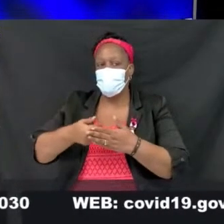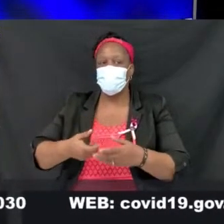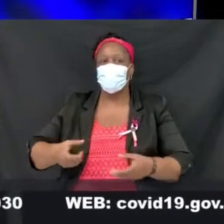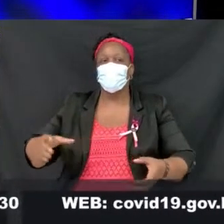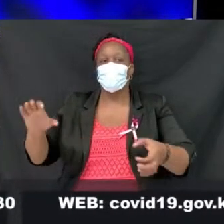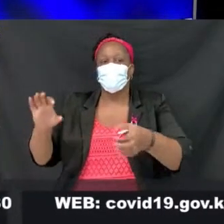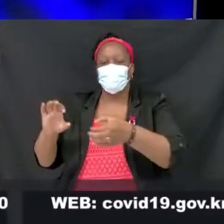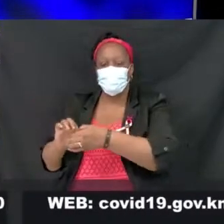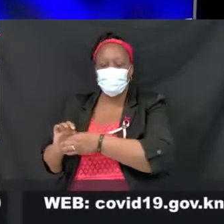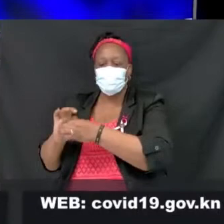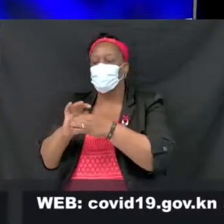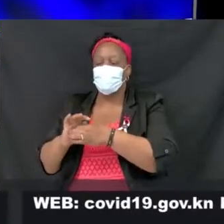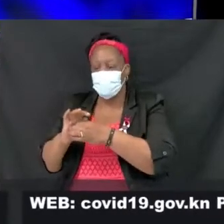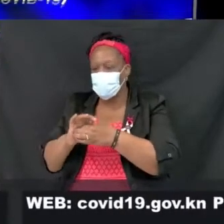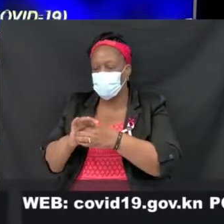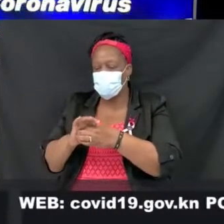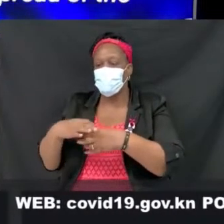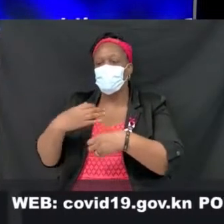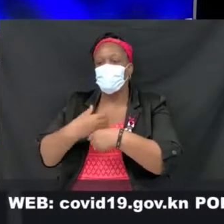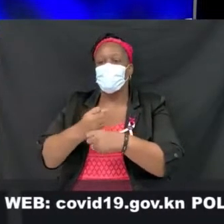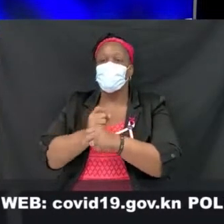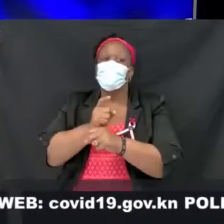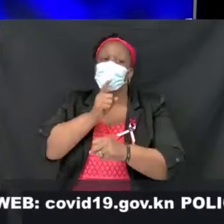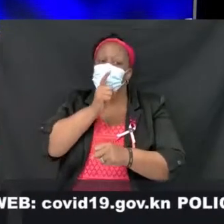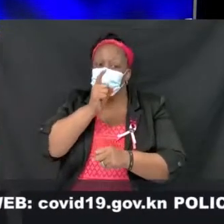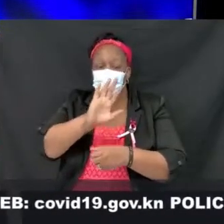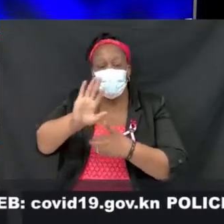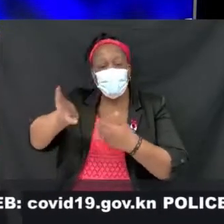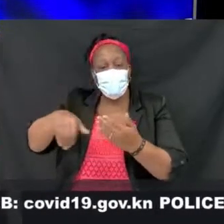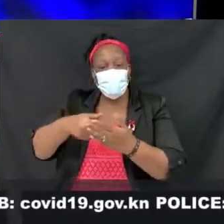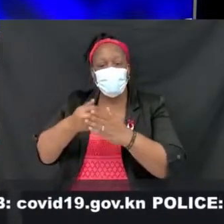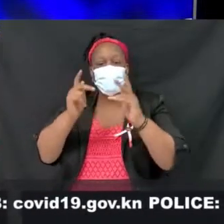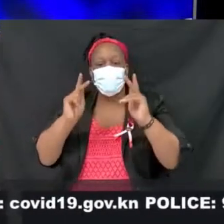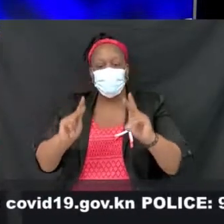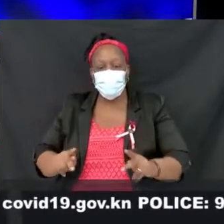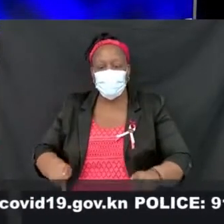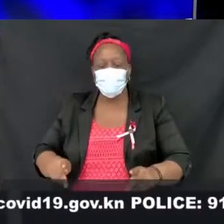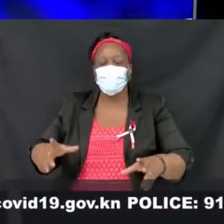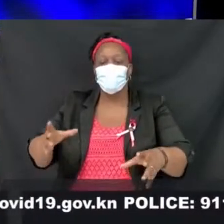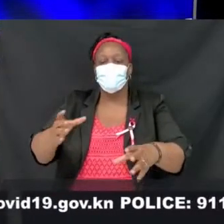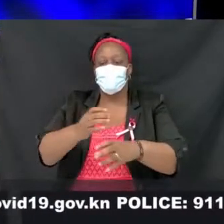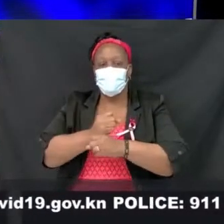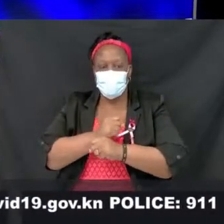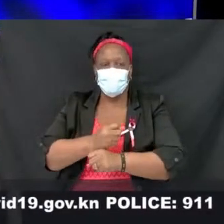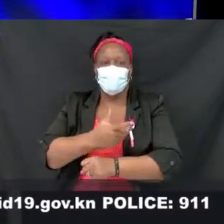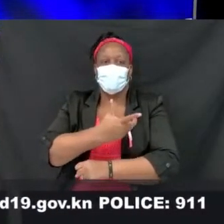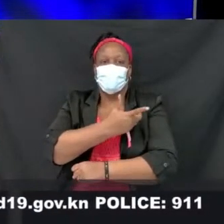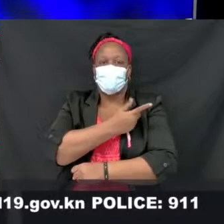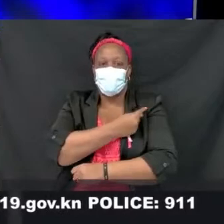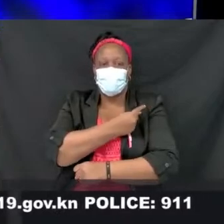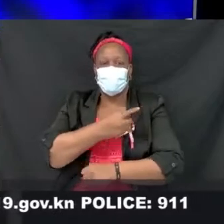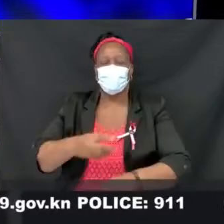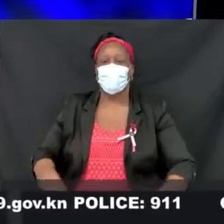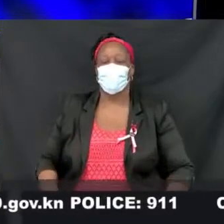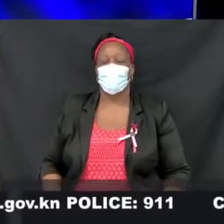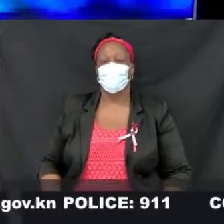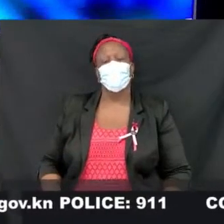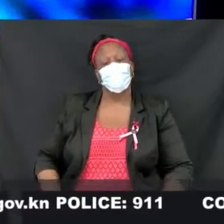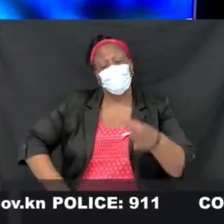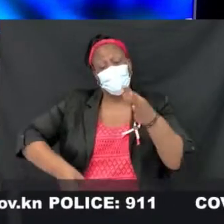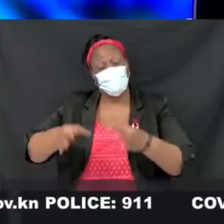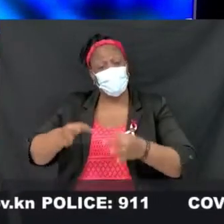make sure that we get everyone vaccinated. And so if there's anyone out there who knows of an extra